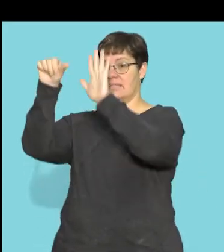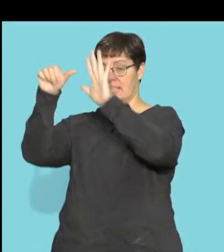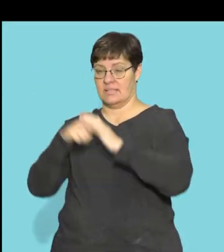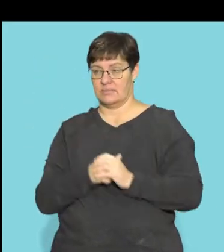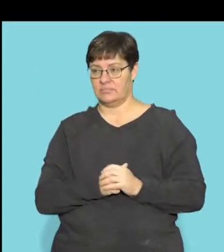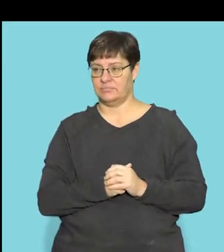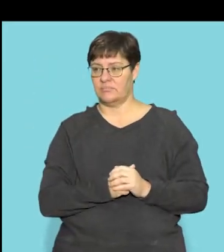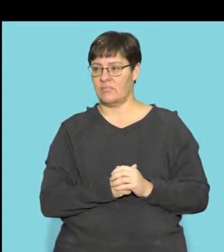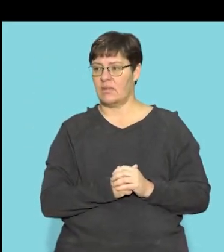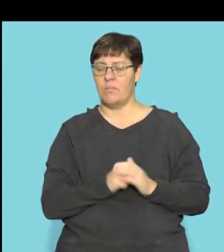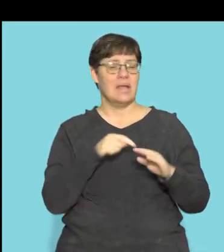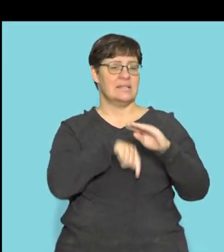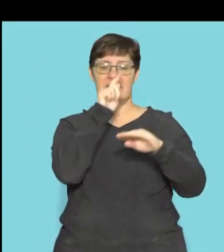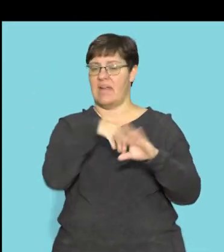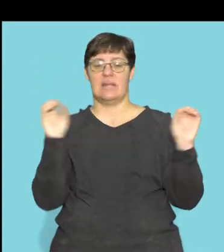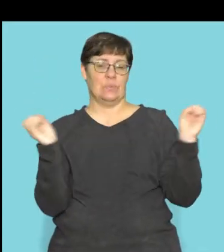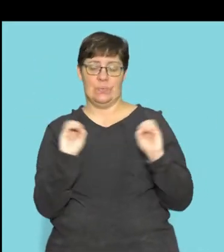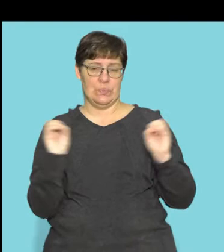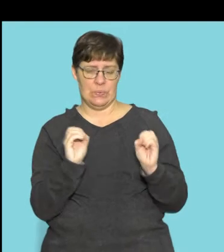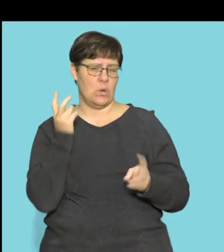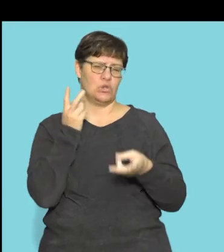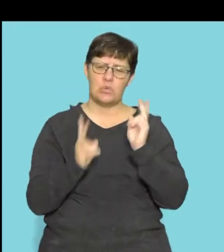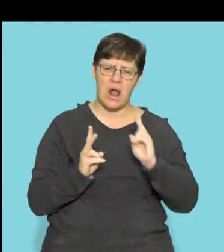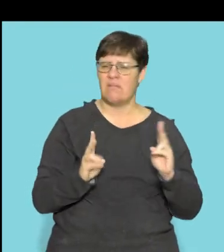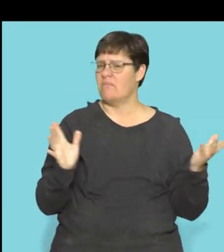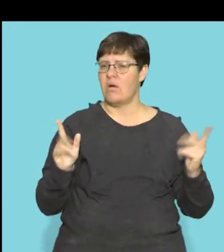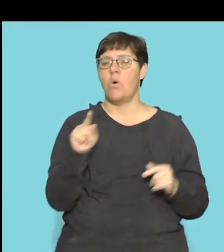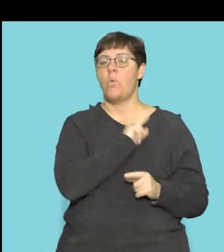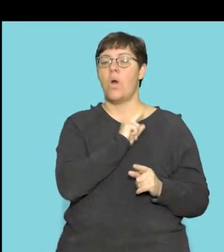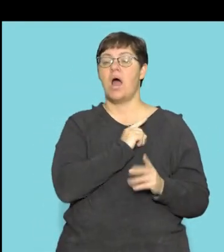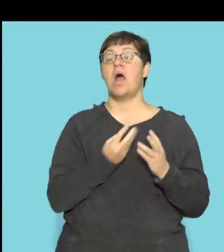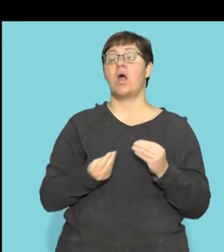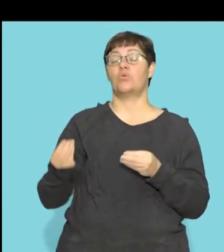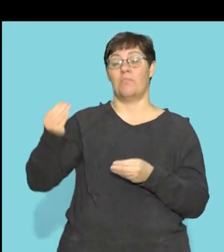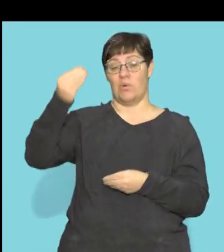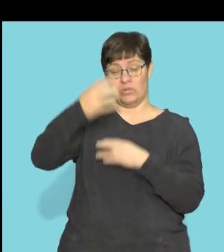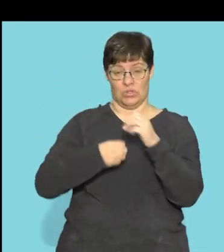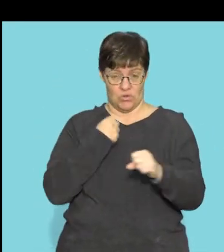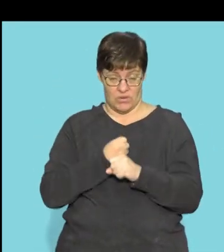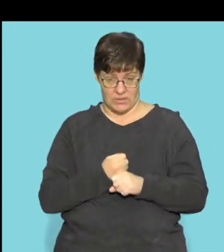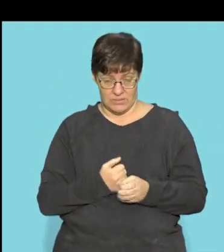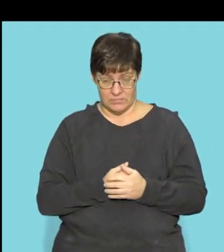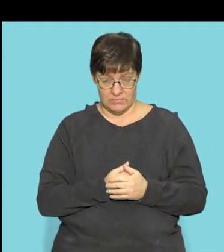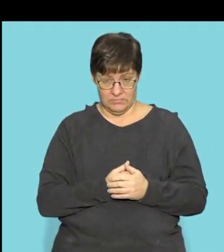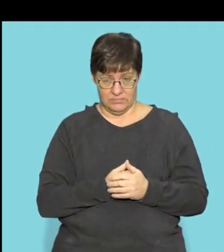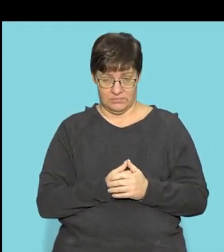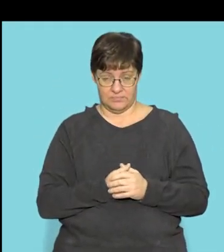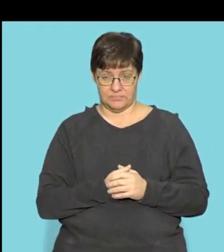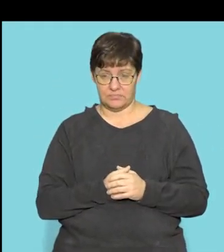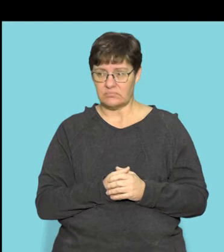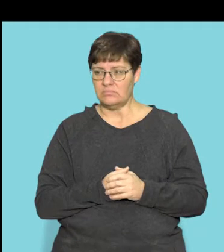the exponent of 6. Now I'm not dividing anything by 12 or anything because they said it's compounded annually, right?